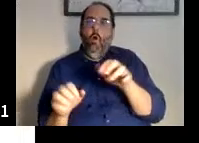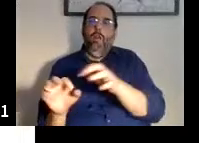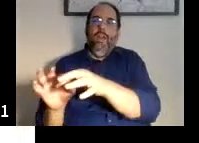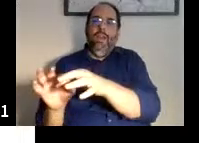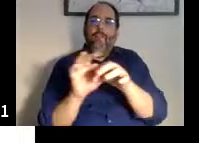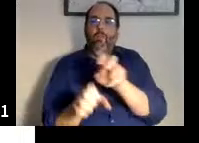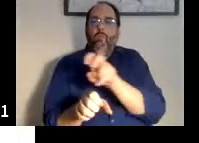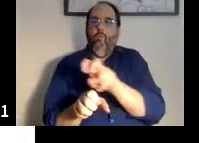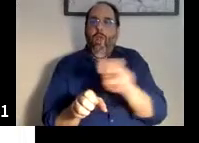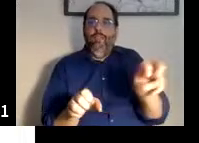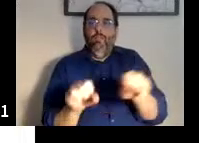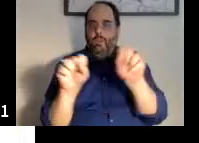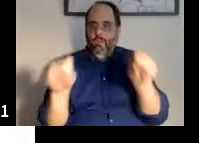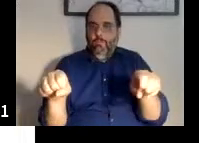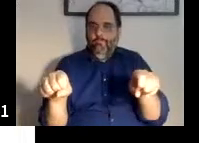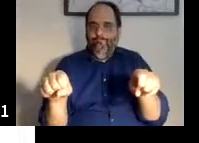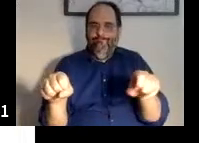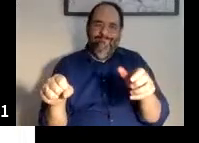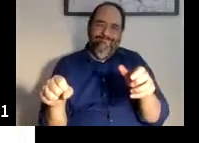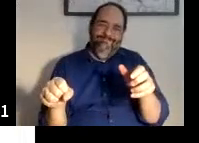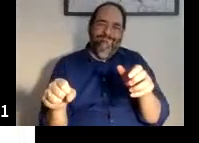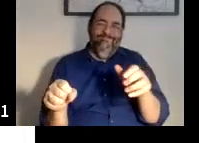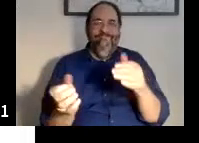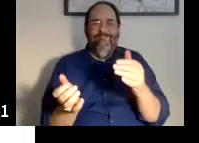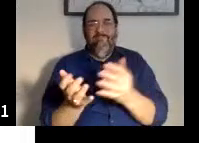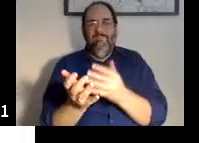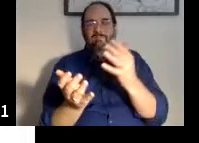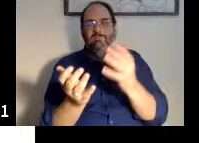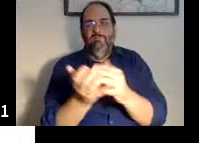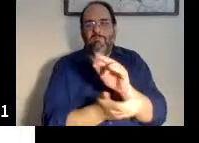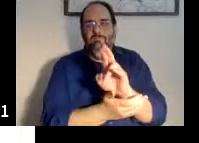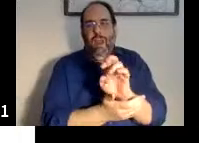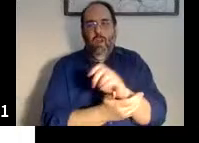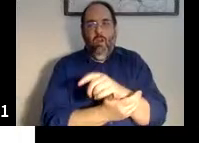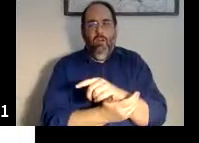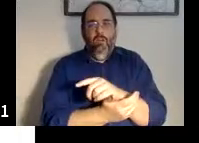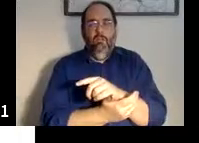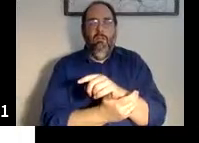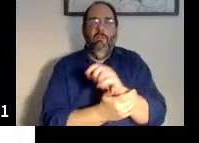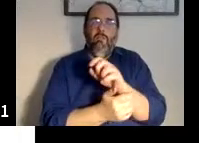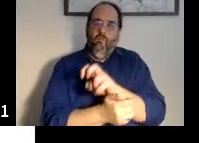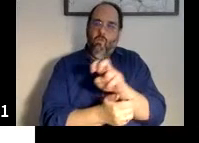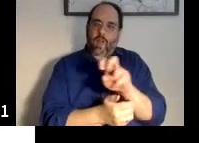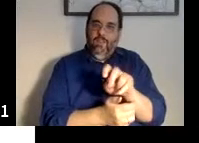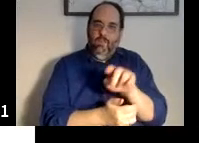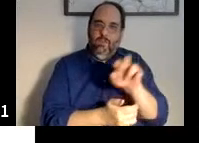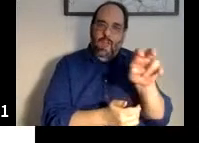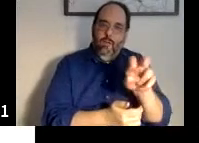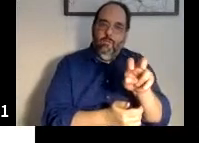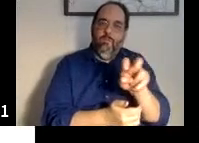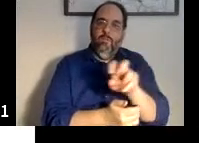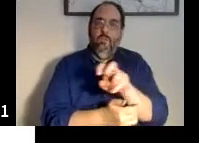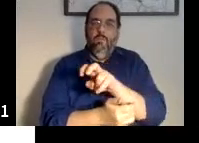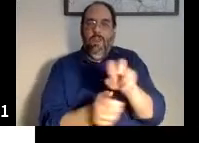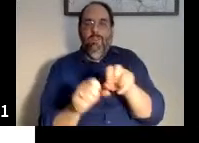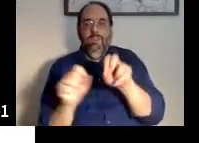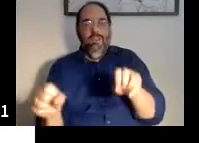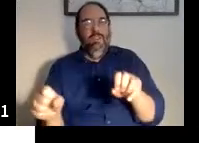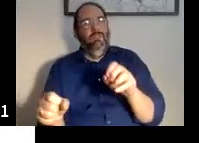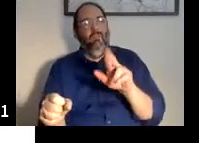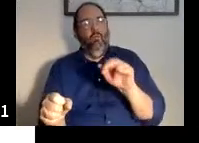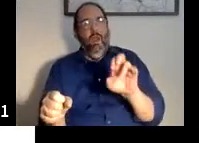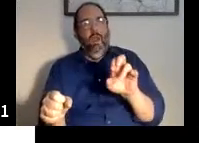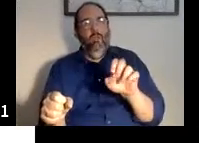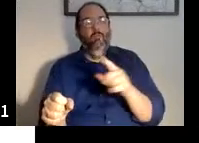system. It's a rare accessible route that you can use transfer steps and transfer systems. It's only in recreation in a